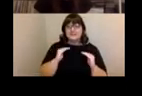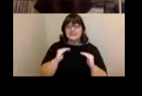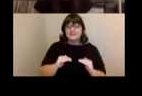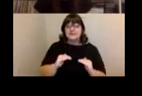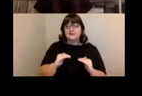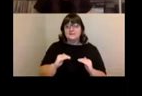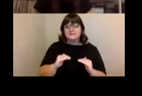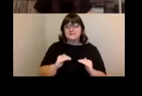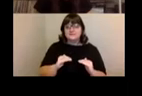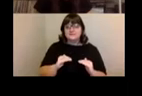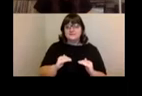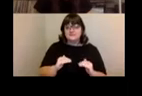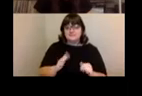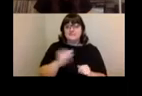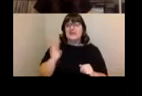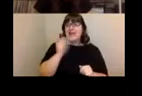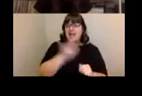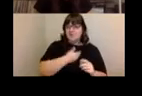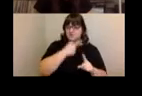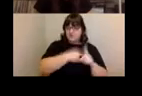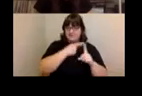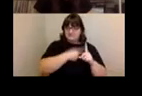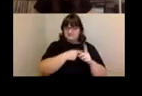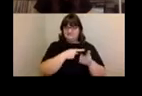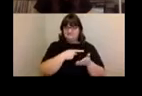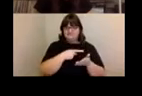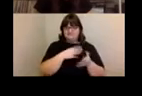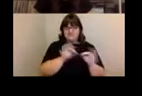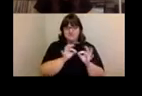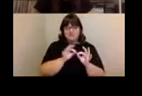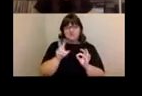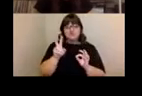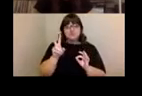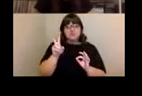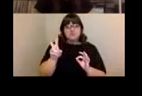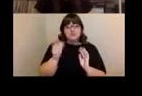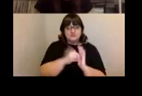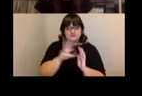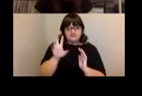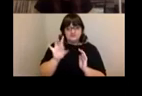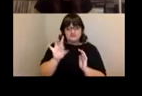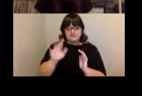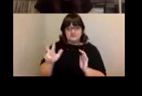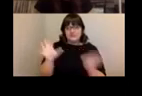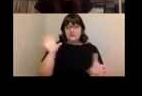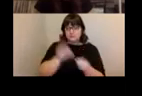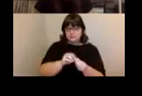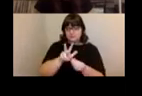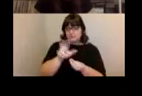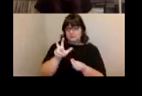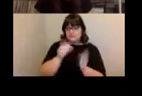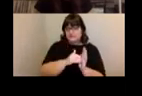portion of our space, the rent is $2,683. So a total of $3,994